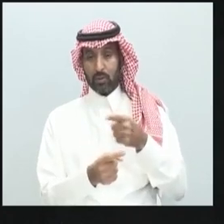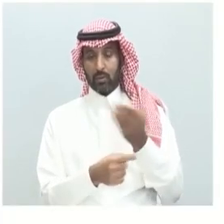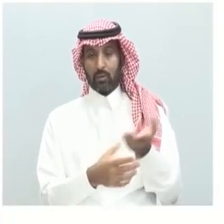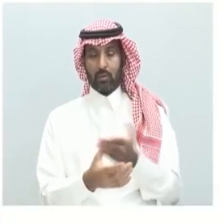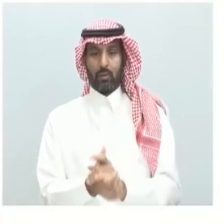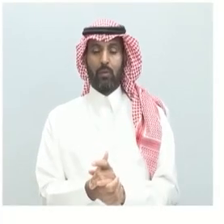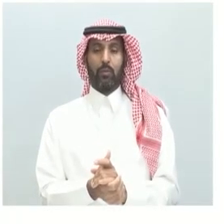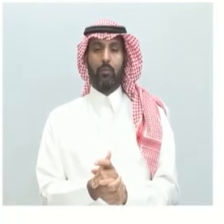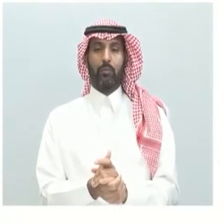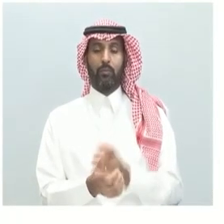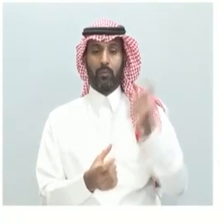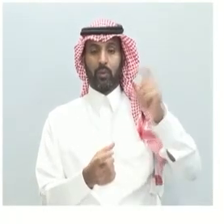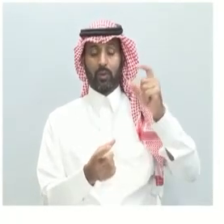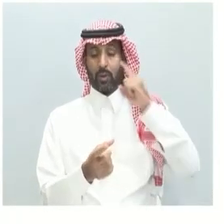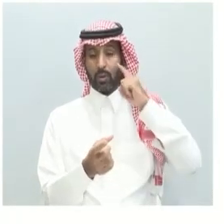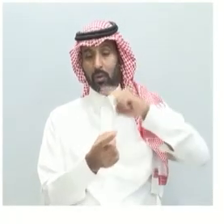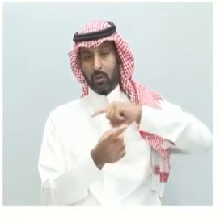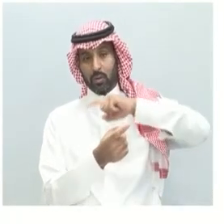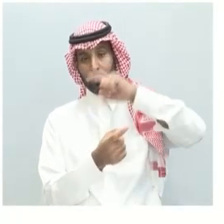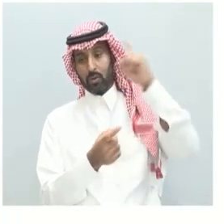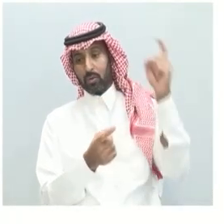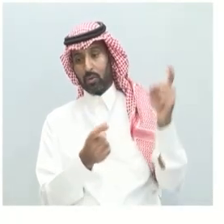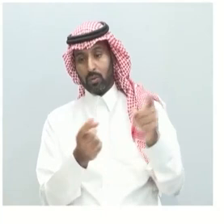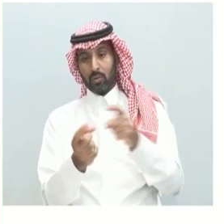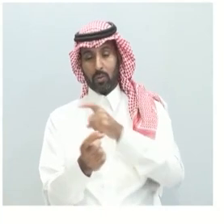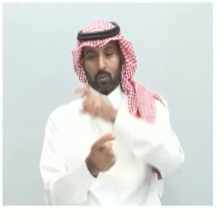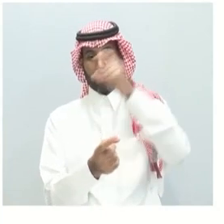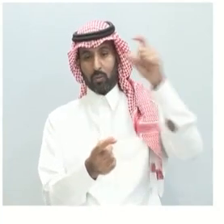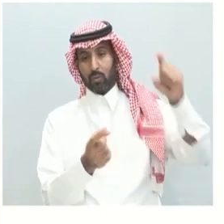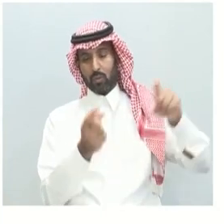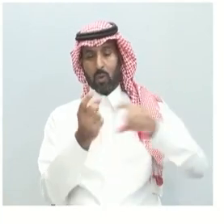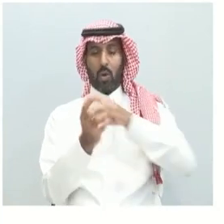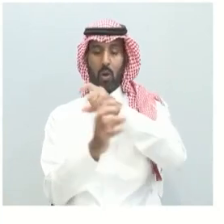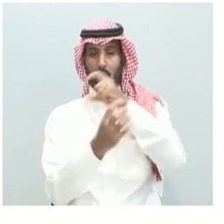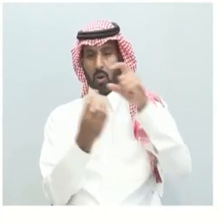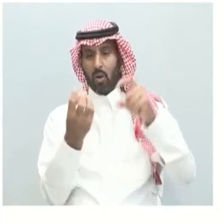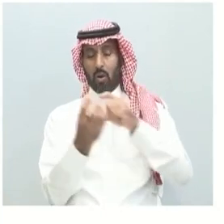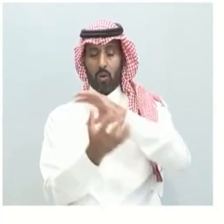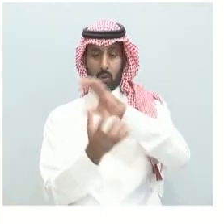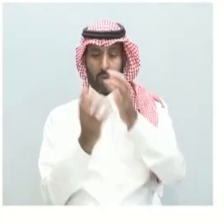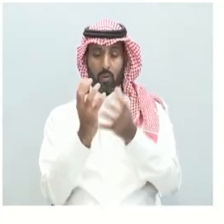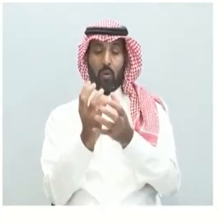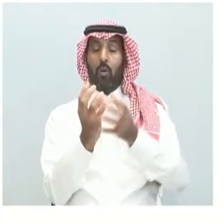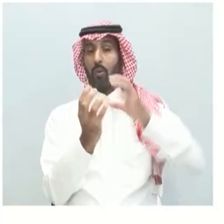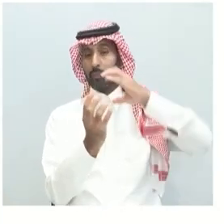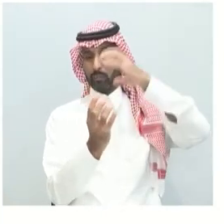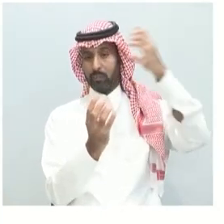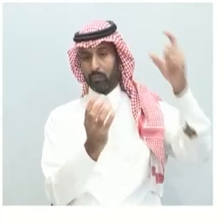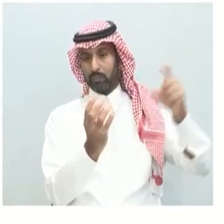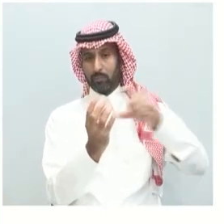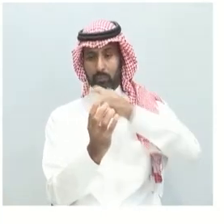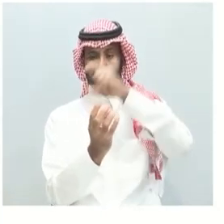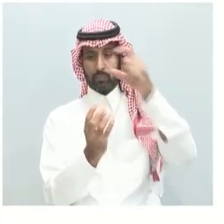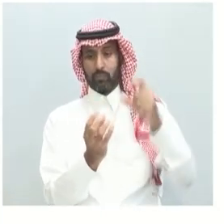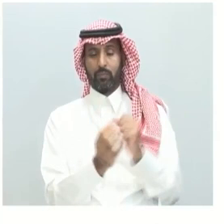Yes, the moon goes around the earth. This is a routine for the moon. The moon goes around the